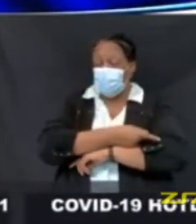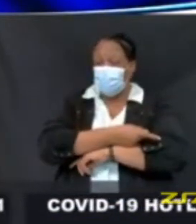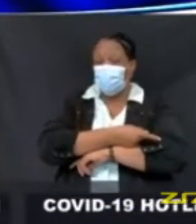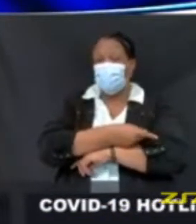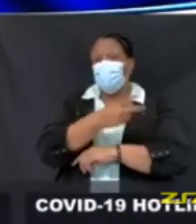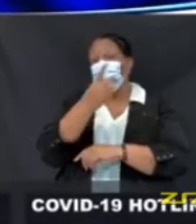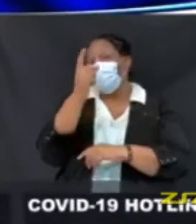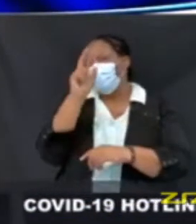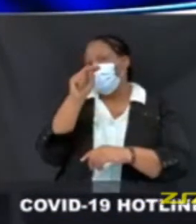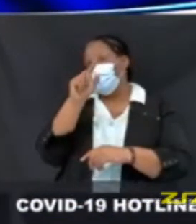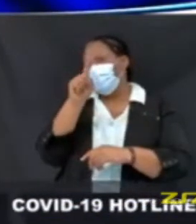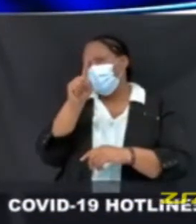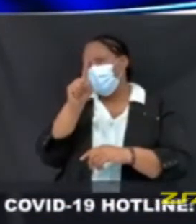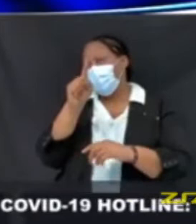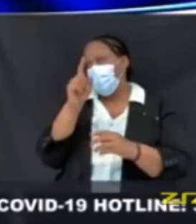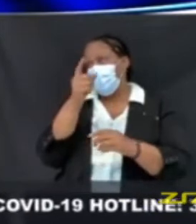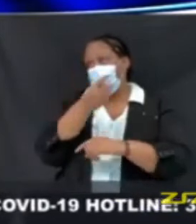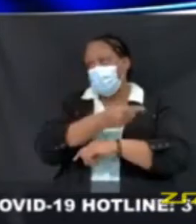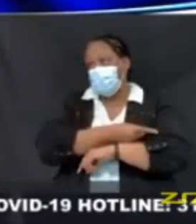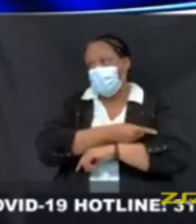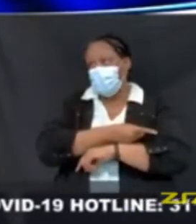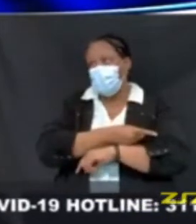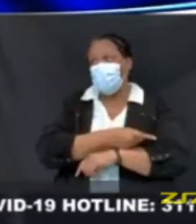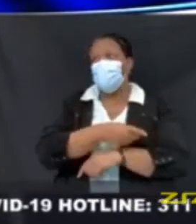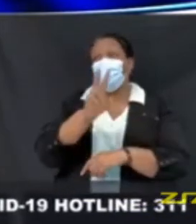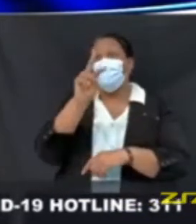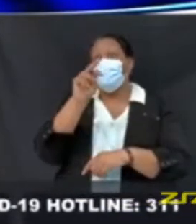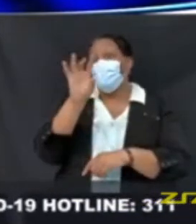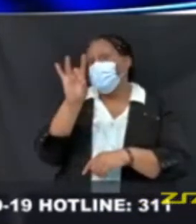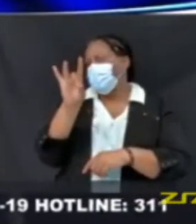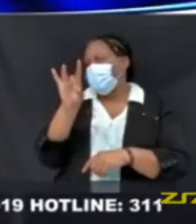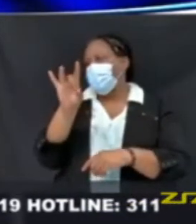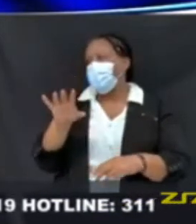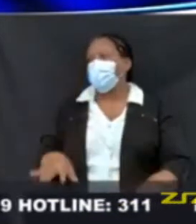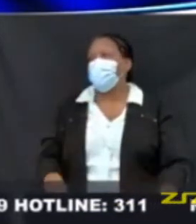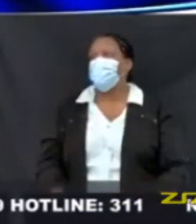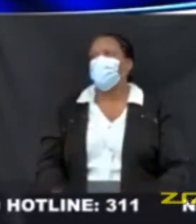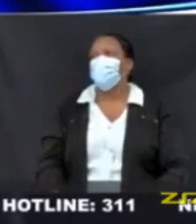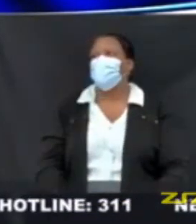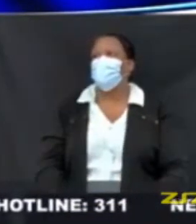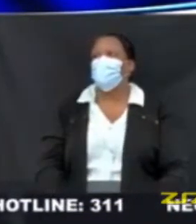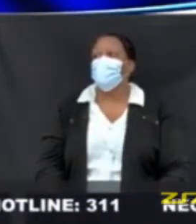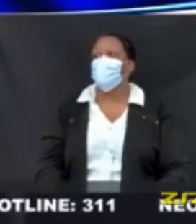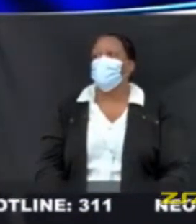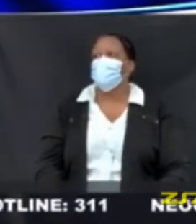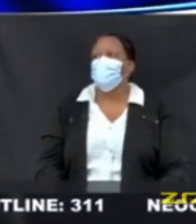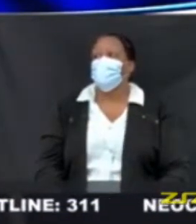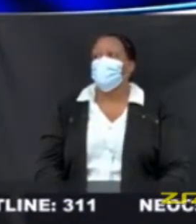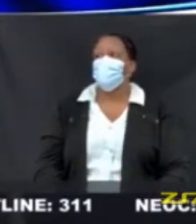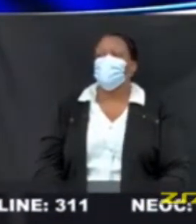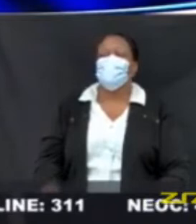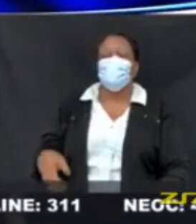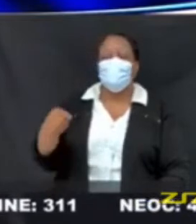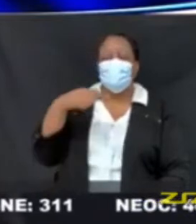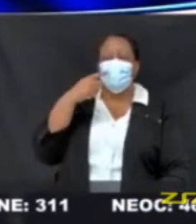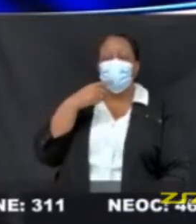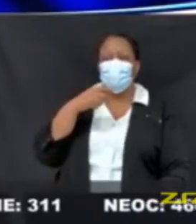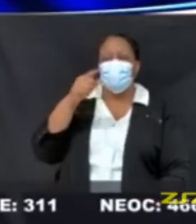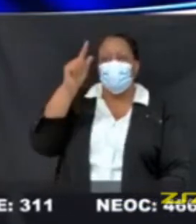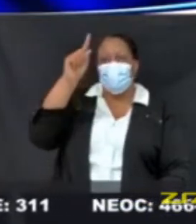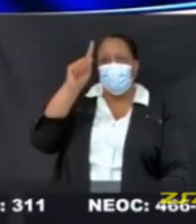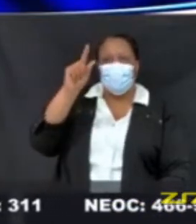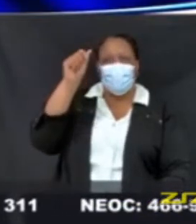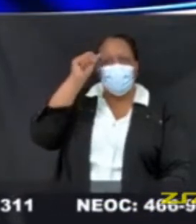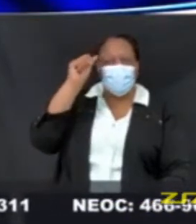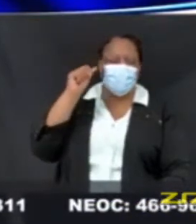21 days, 28 days. I can tell you scenarios under which it occurs. We've had before an adult who